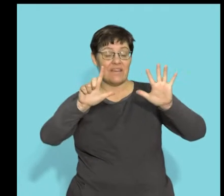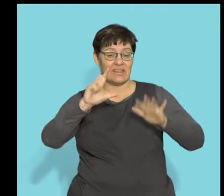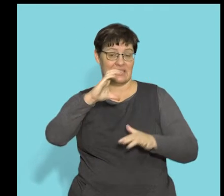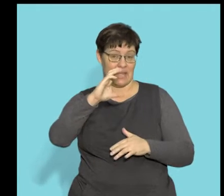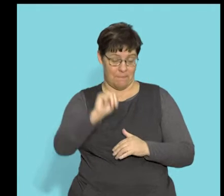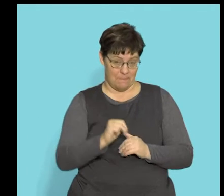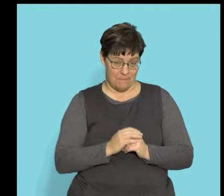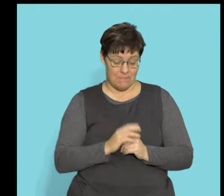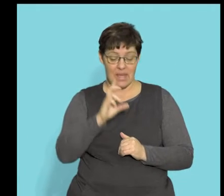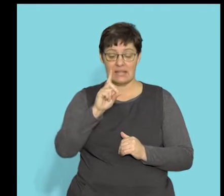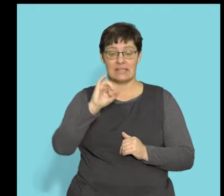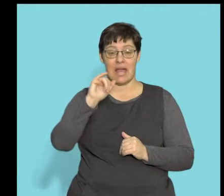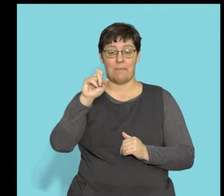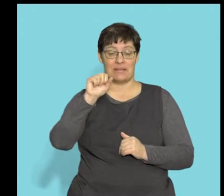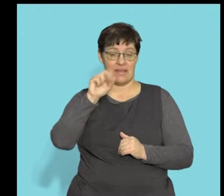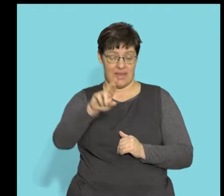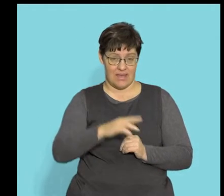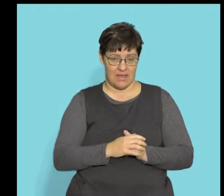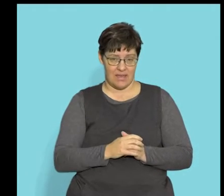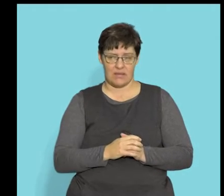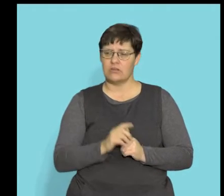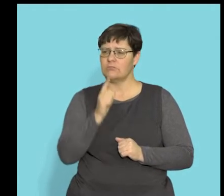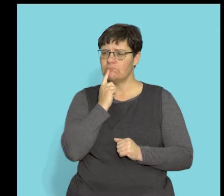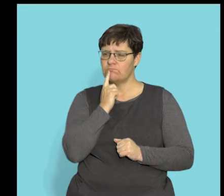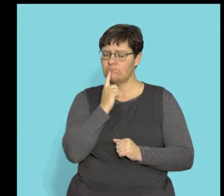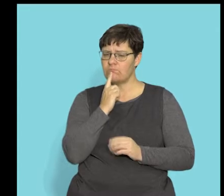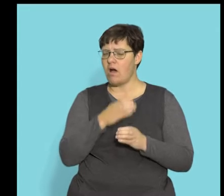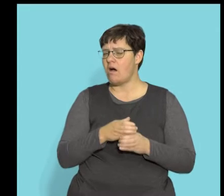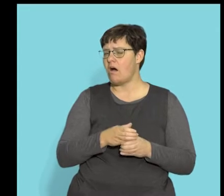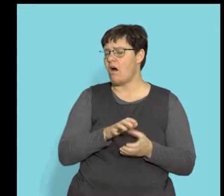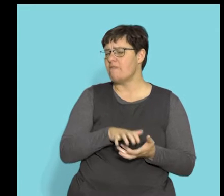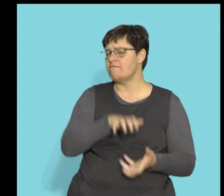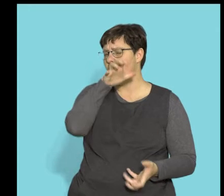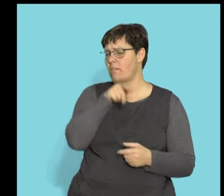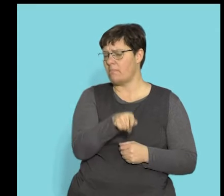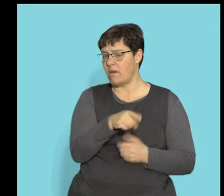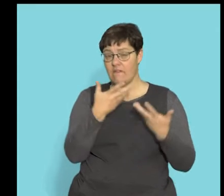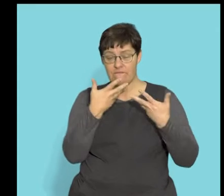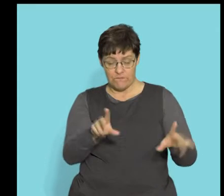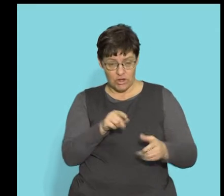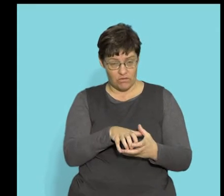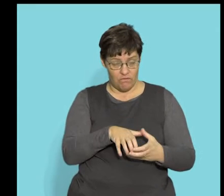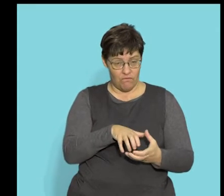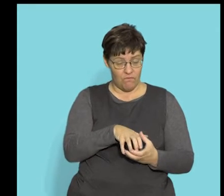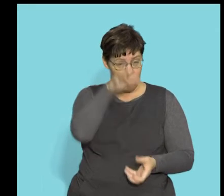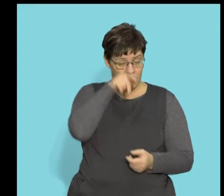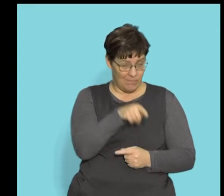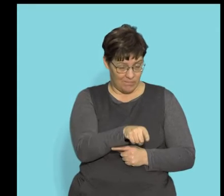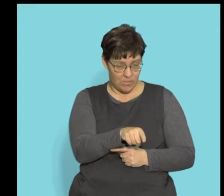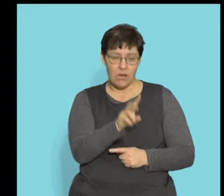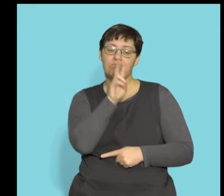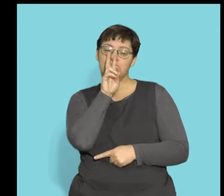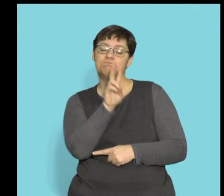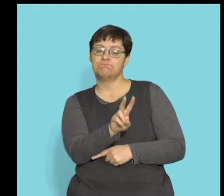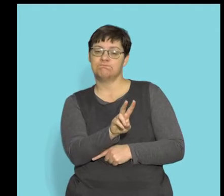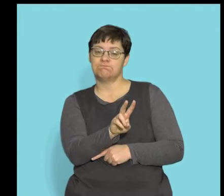of 7 centimeters. So we're first going to determine the volume of the can. After we've determined the volume of the